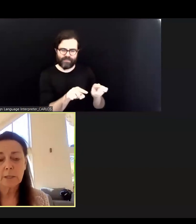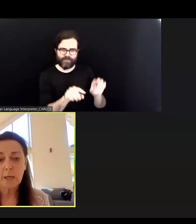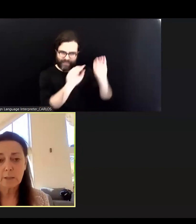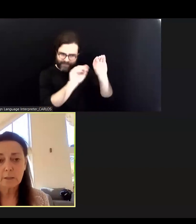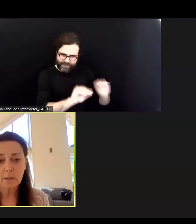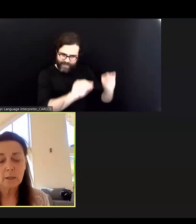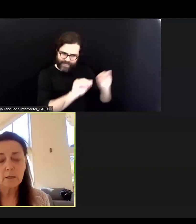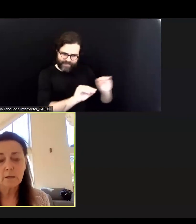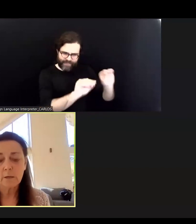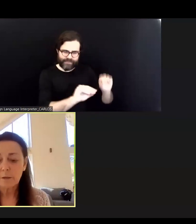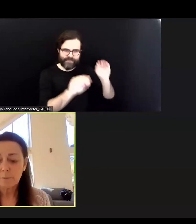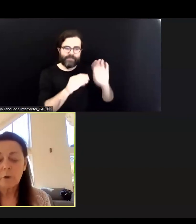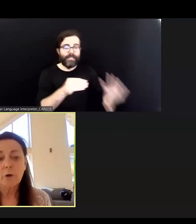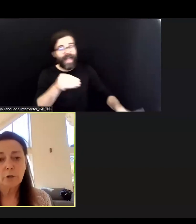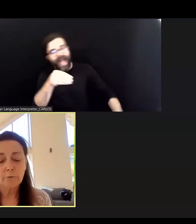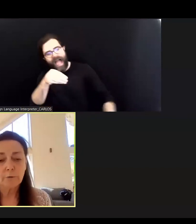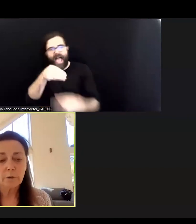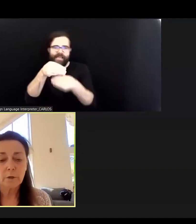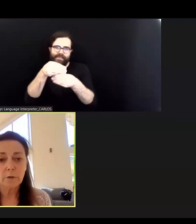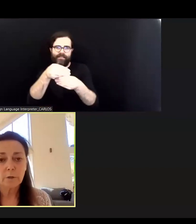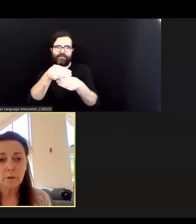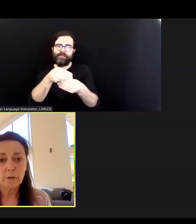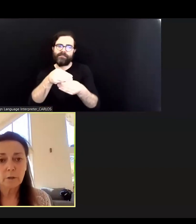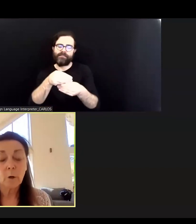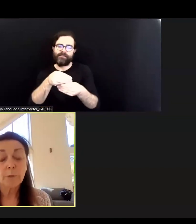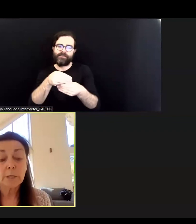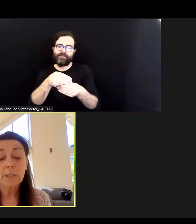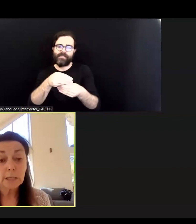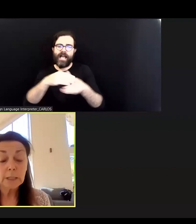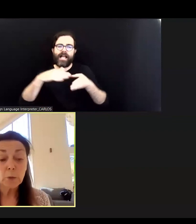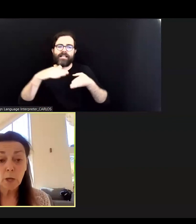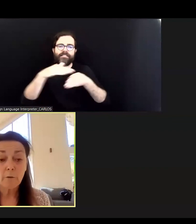accessibility in Europe by 2030?